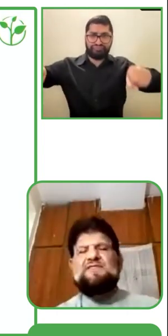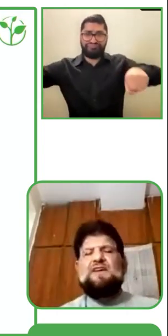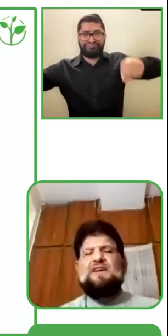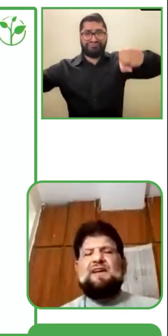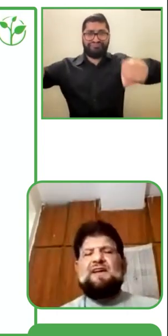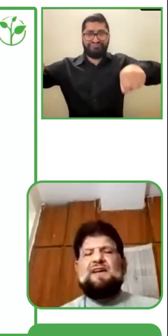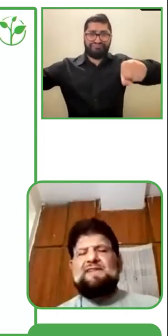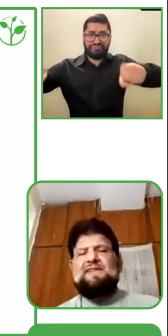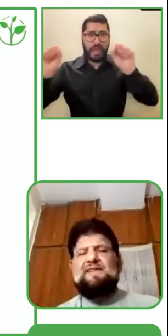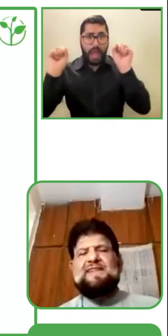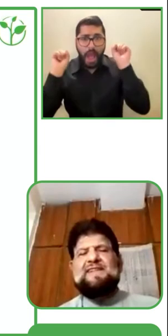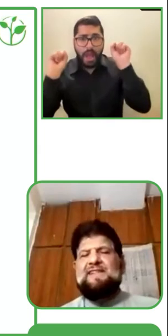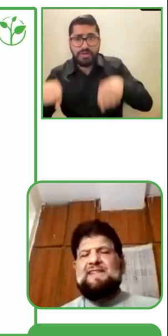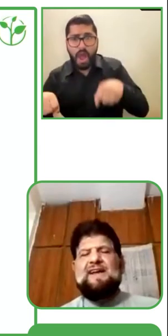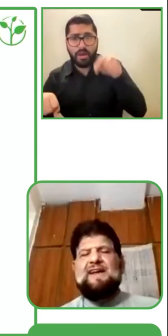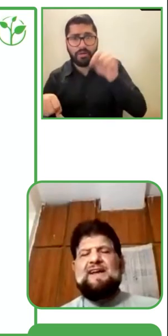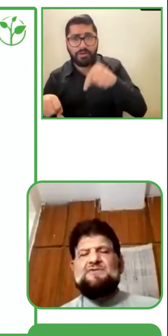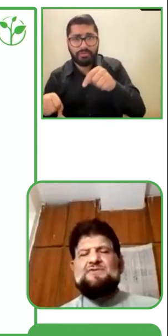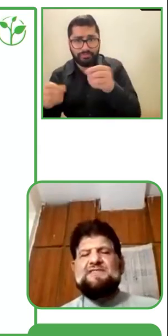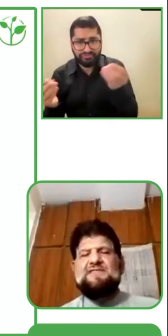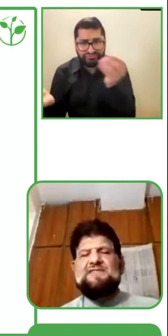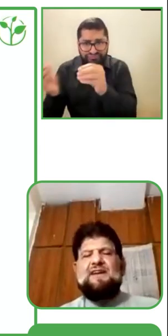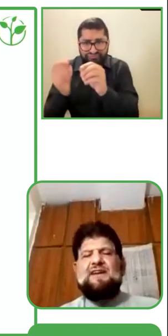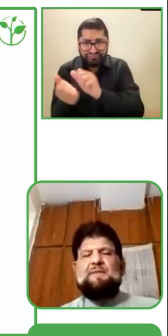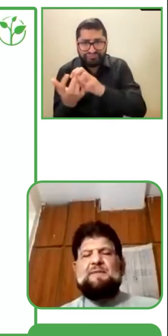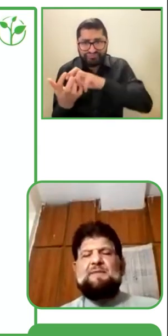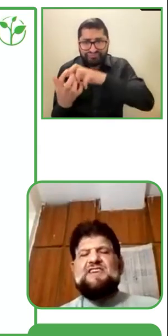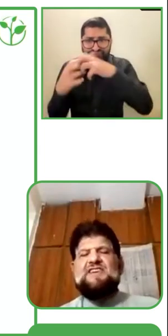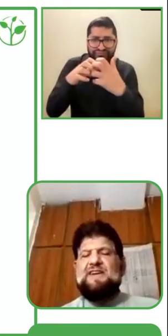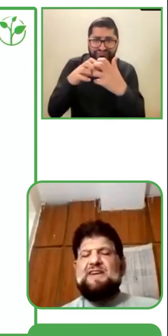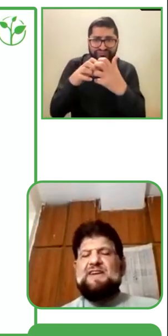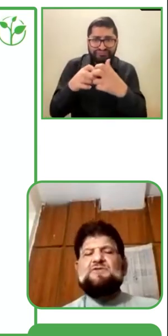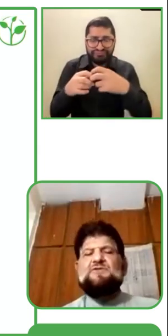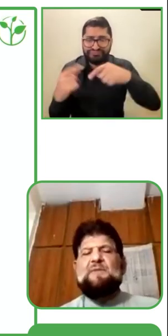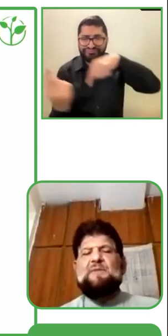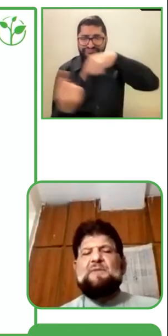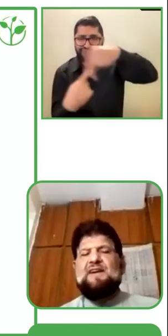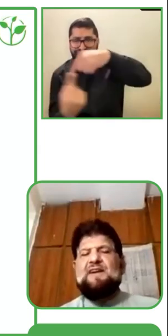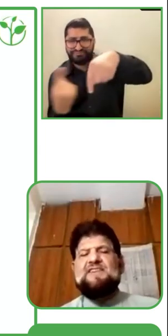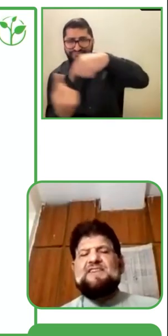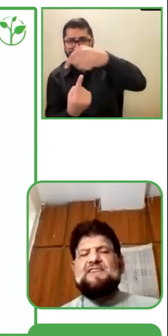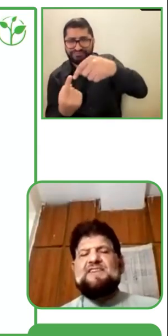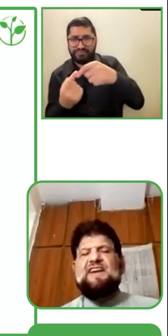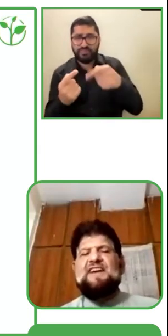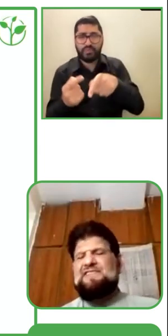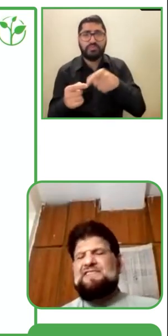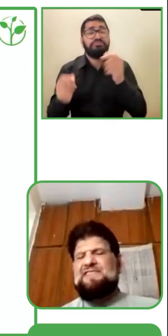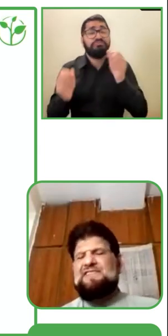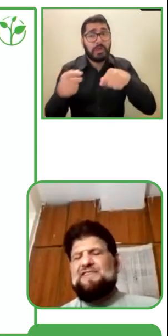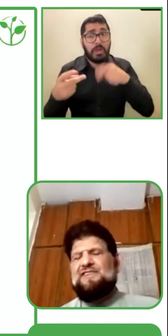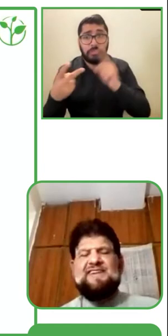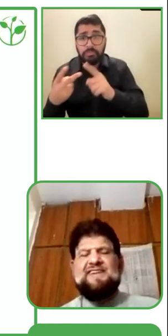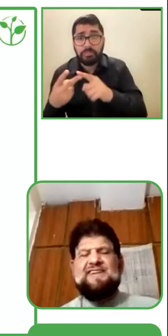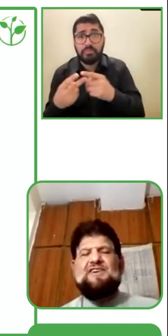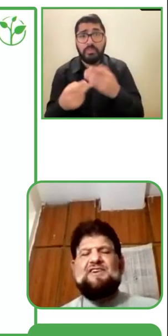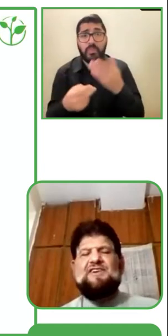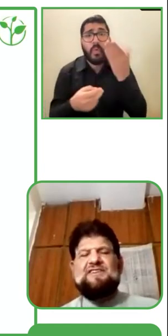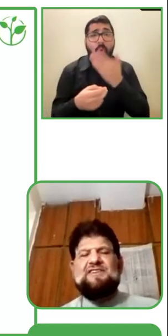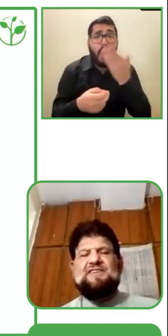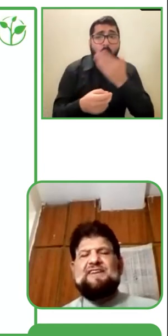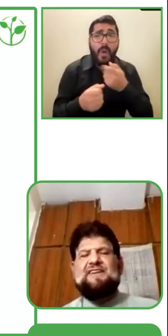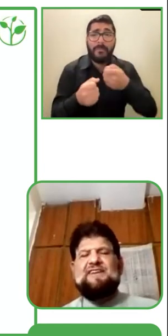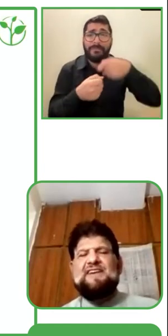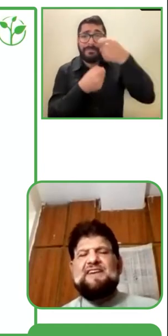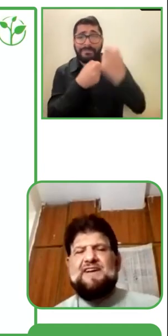and the other juices. In the meantime, it also can make cotton candy, or it's